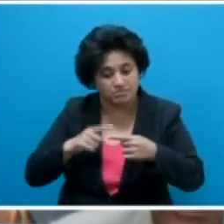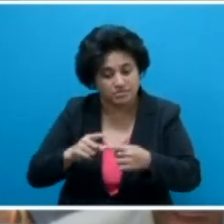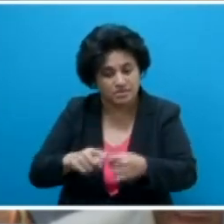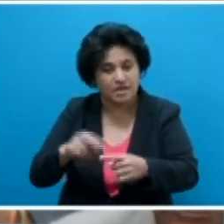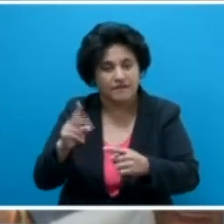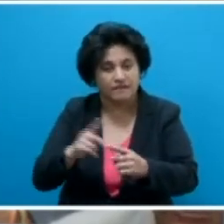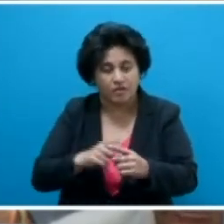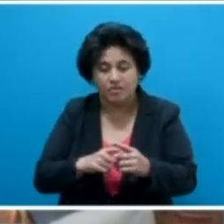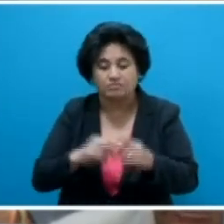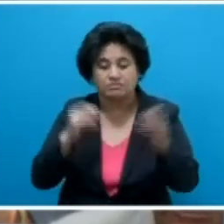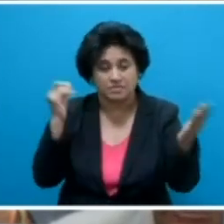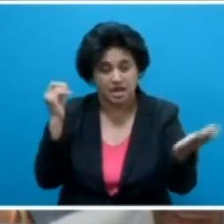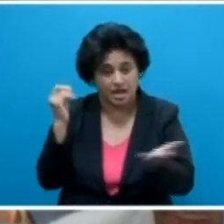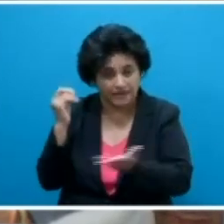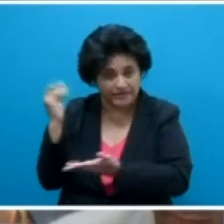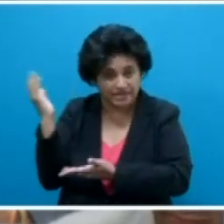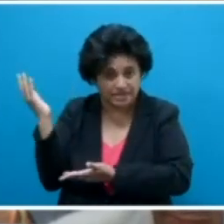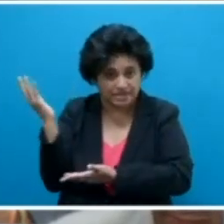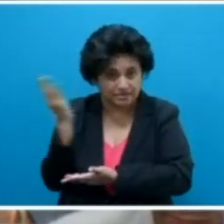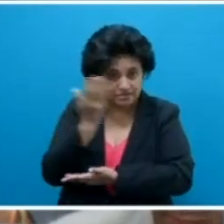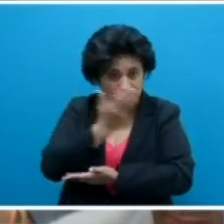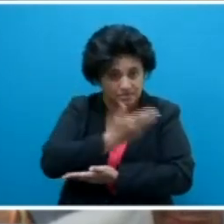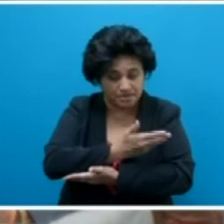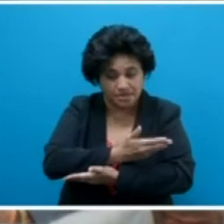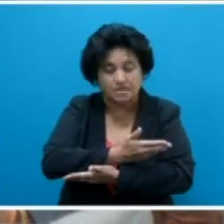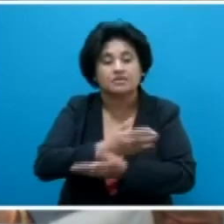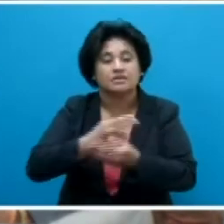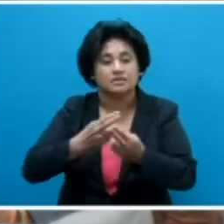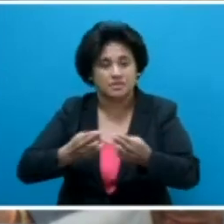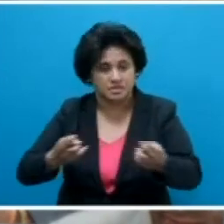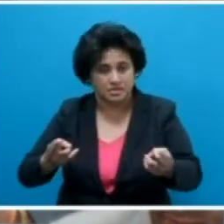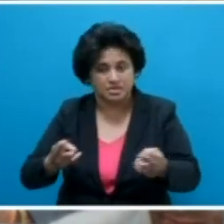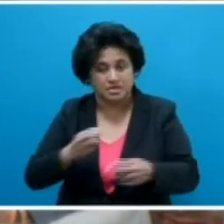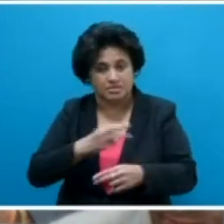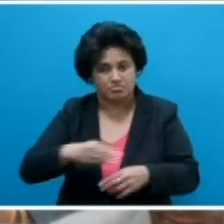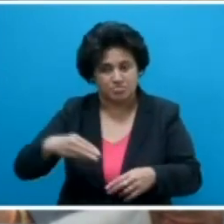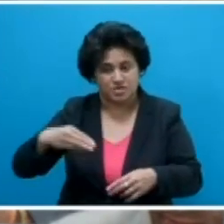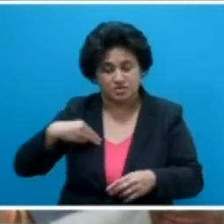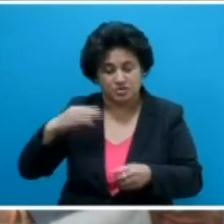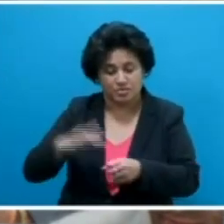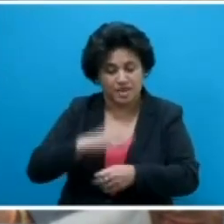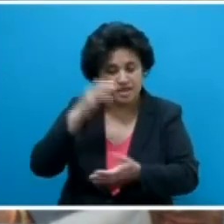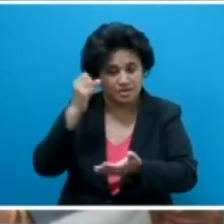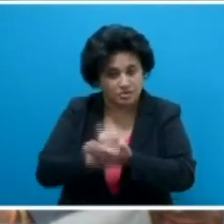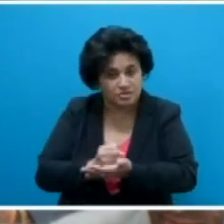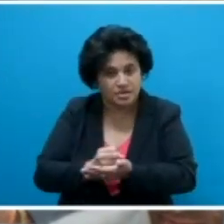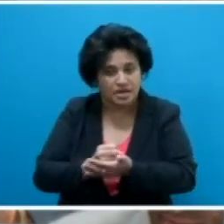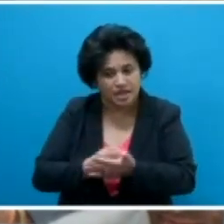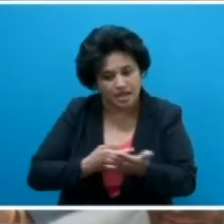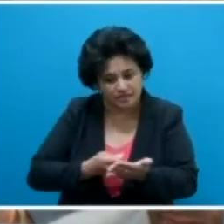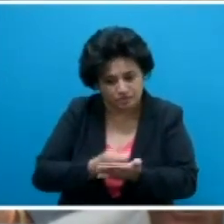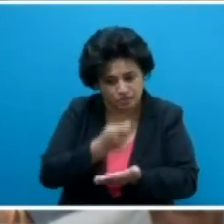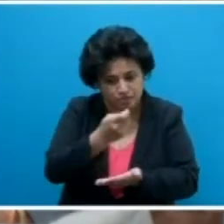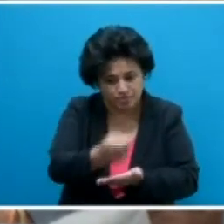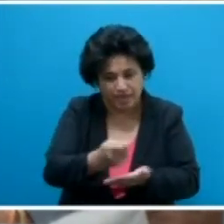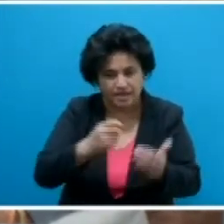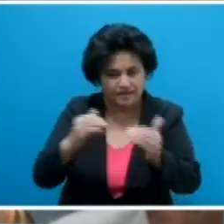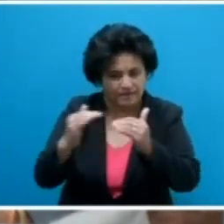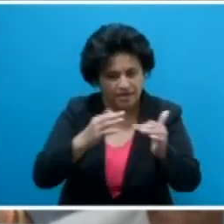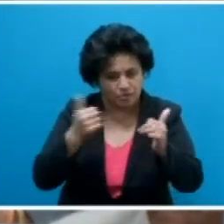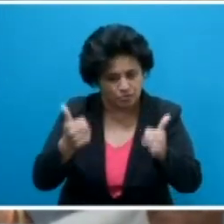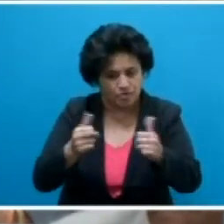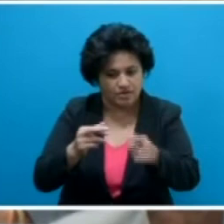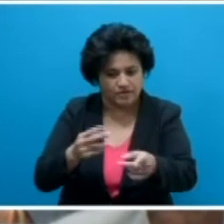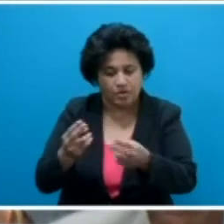of forest resources, the Ministry will ensure that fair returns are given to the shareholders. They include both